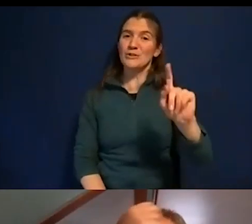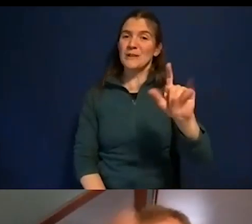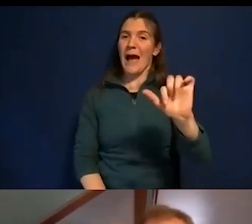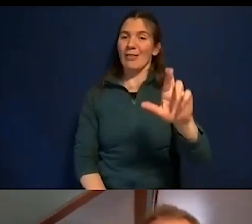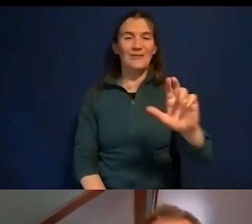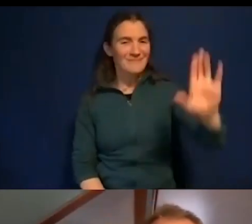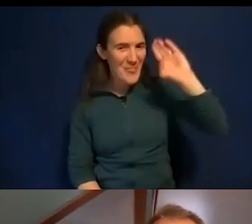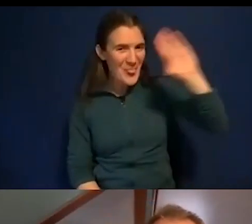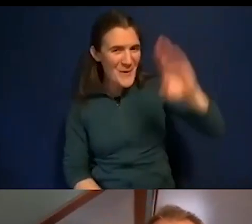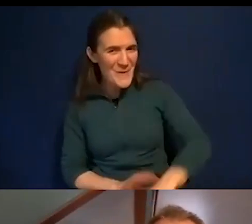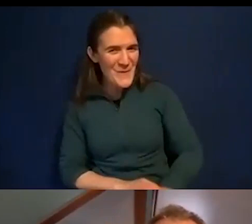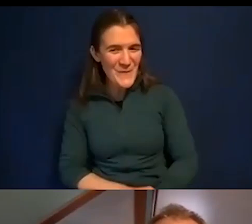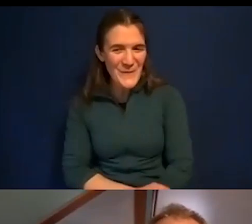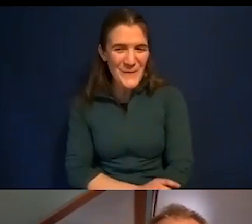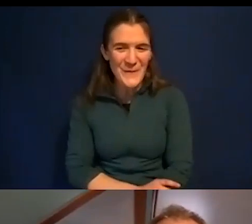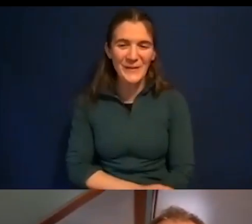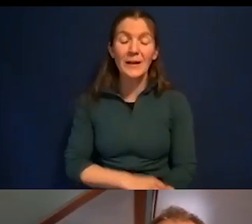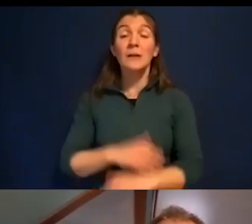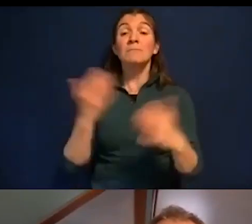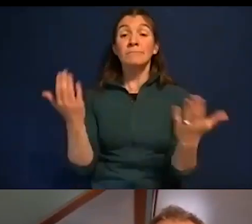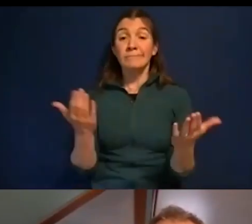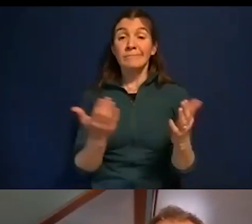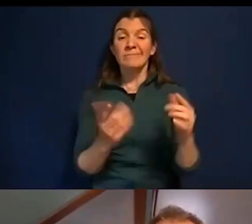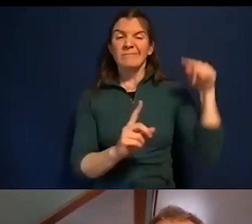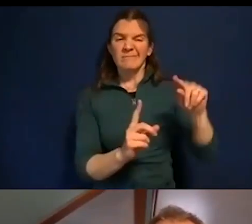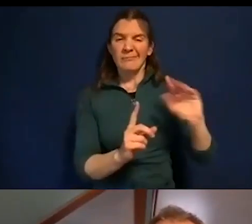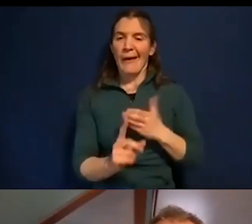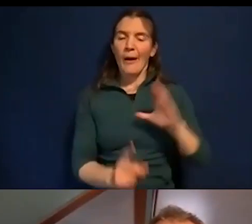Hi. So the capital plan,